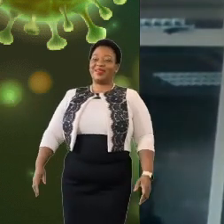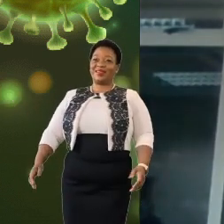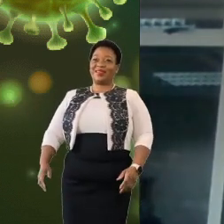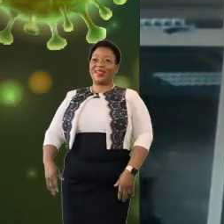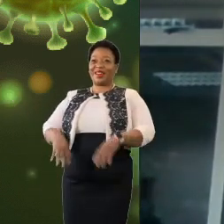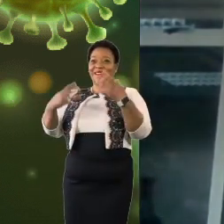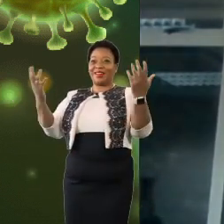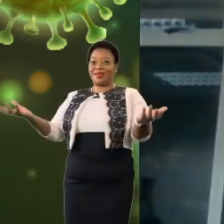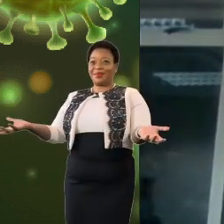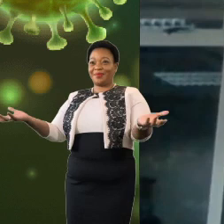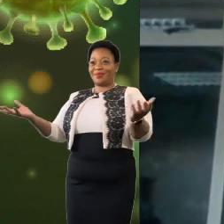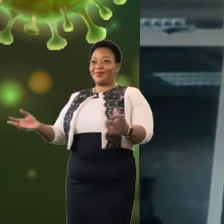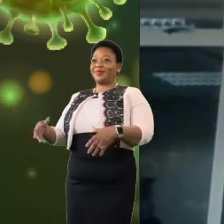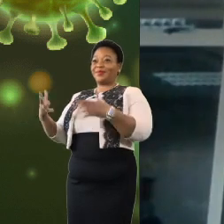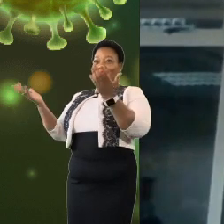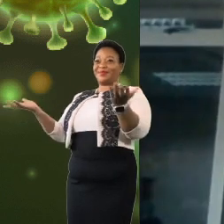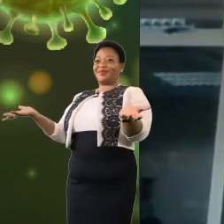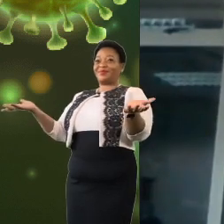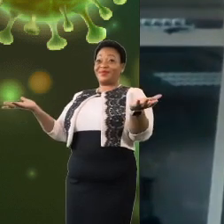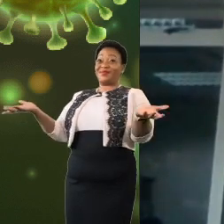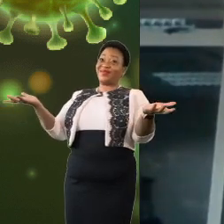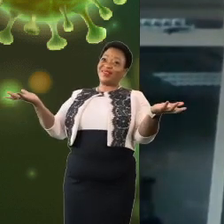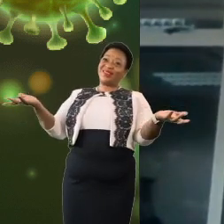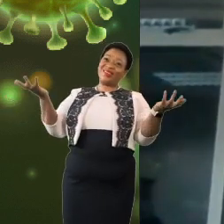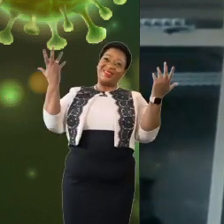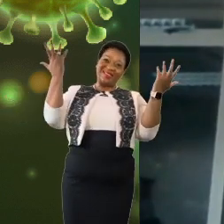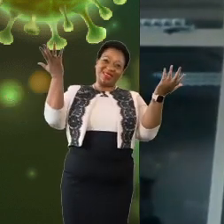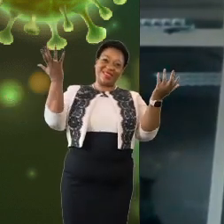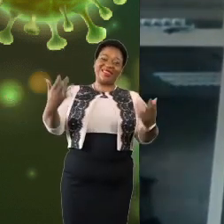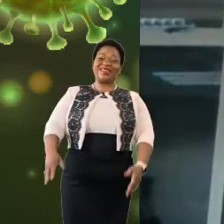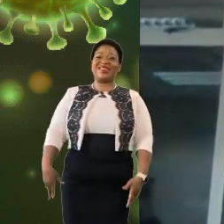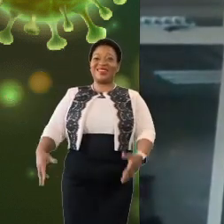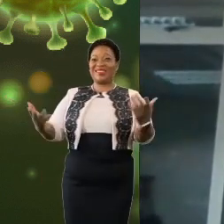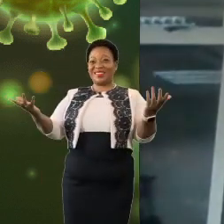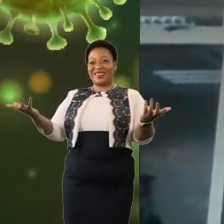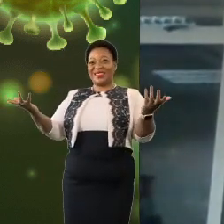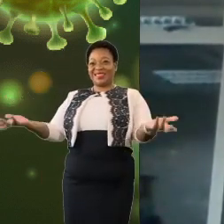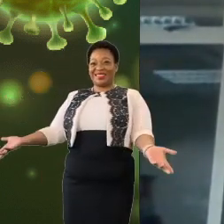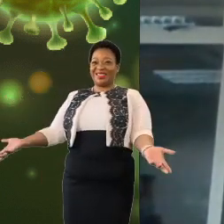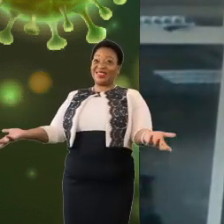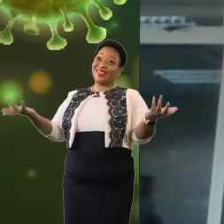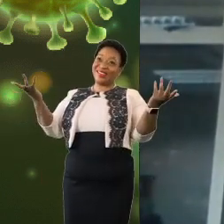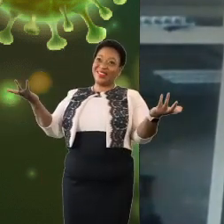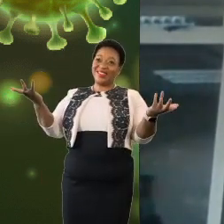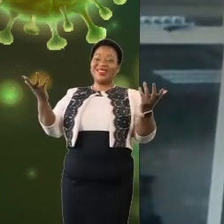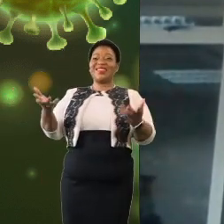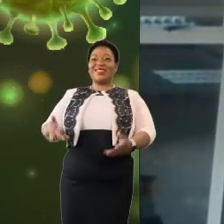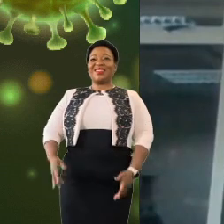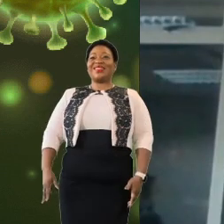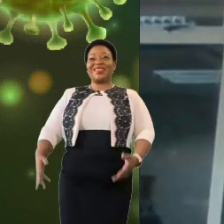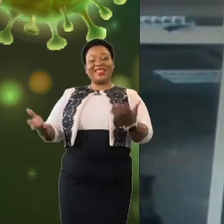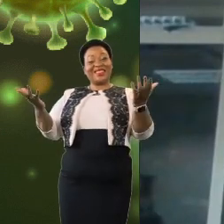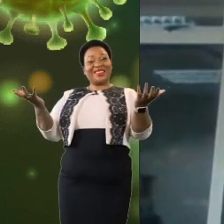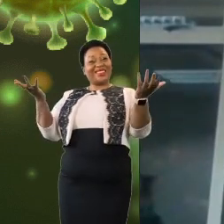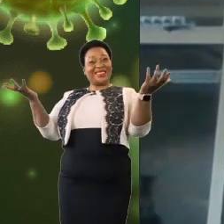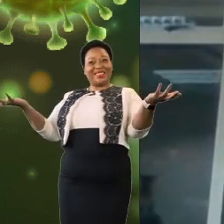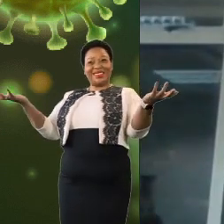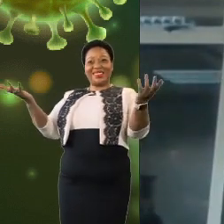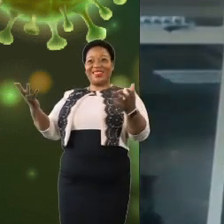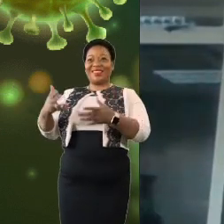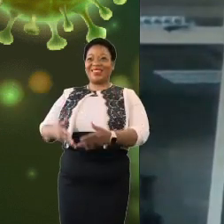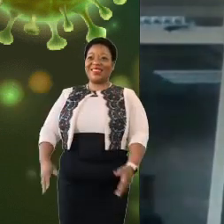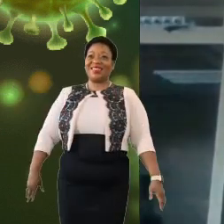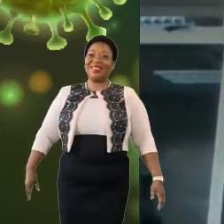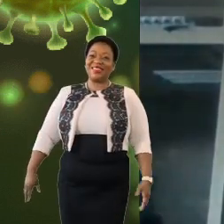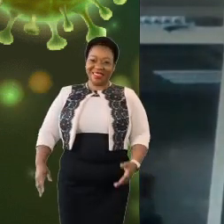augment the work of the one-stop shop. I know that your appointment, and Neville was also quick to point out to me that how